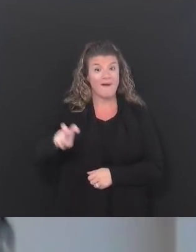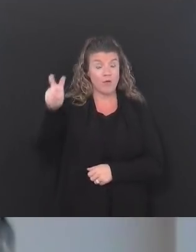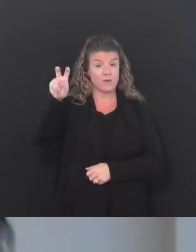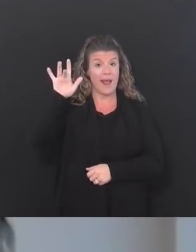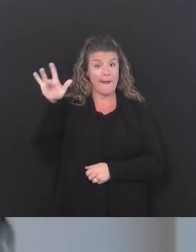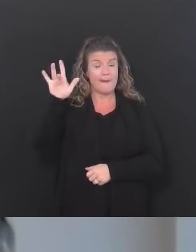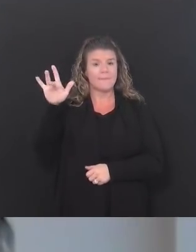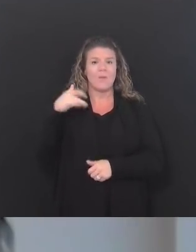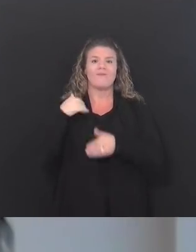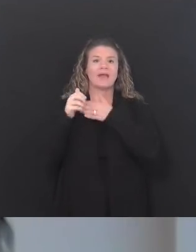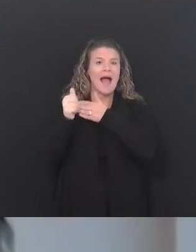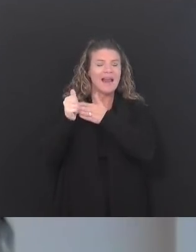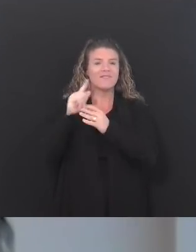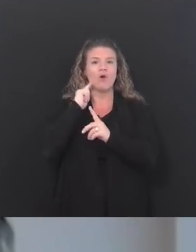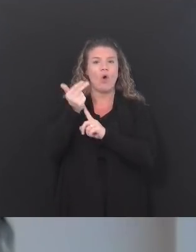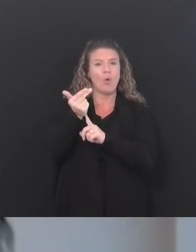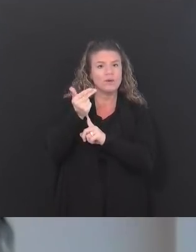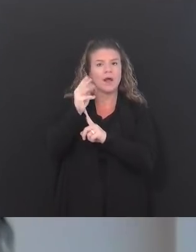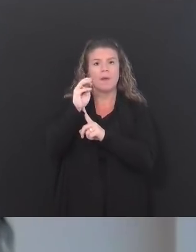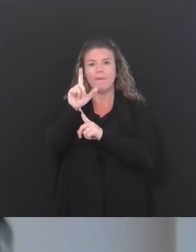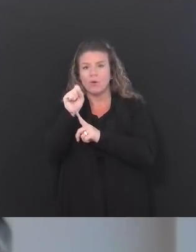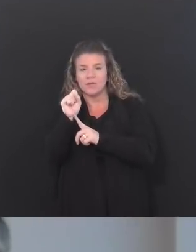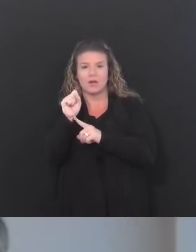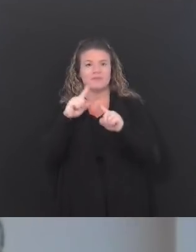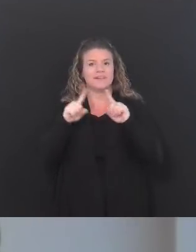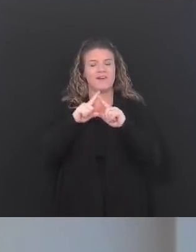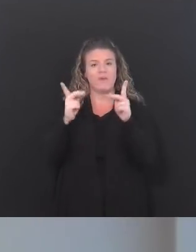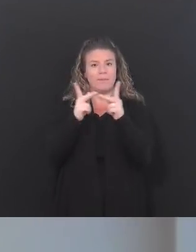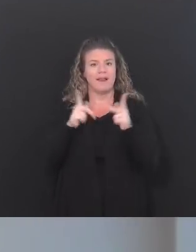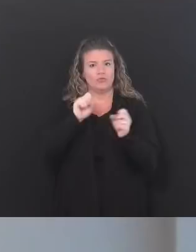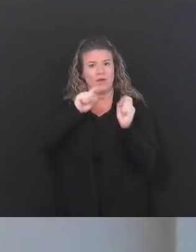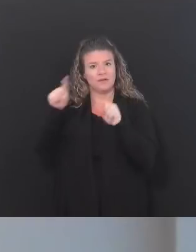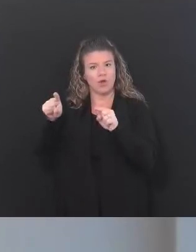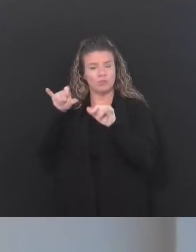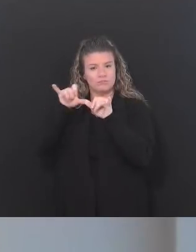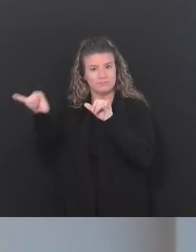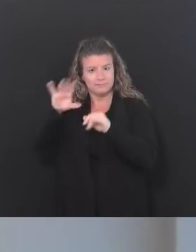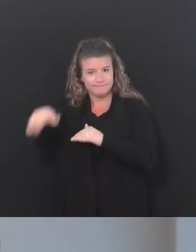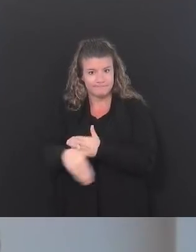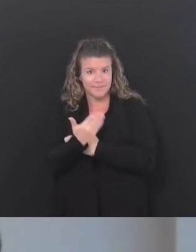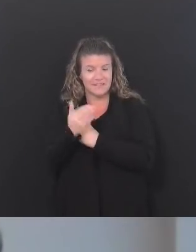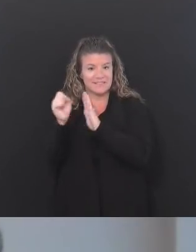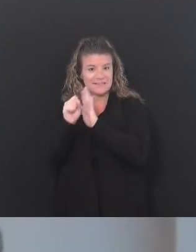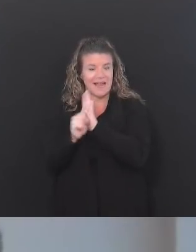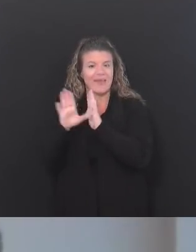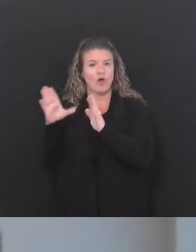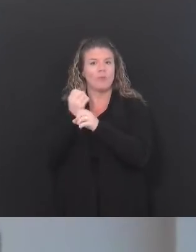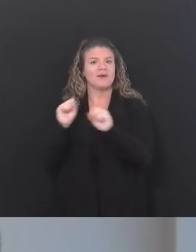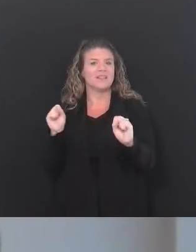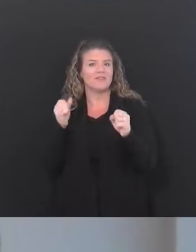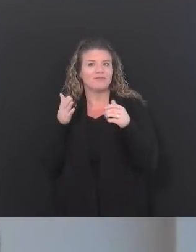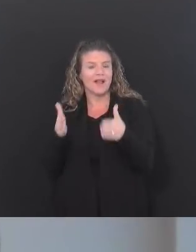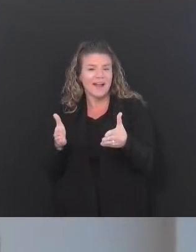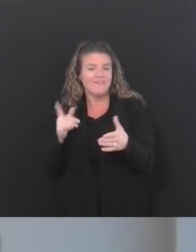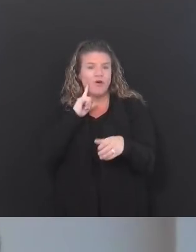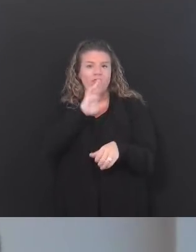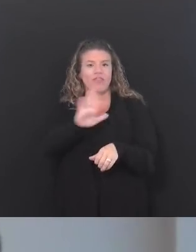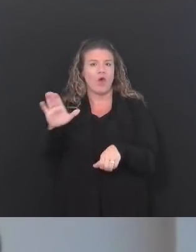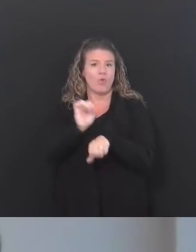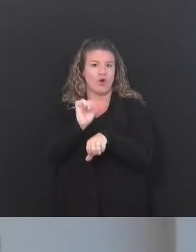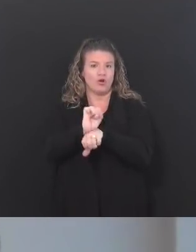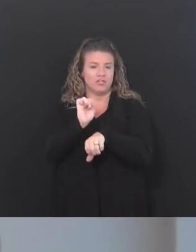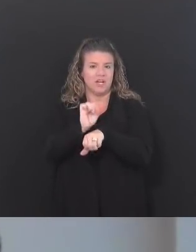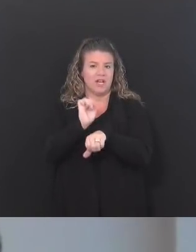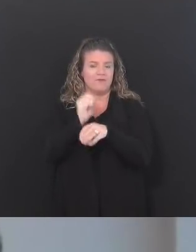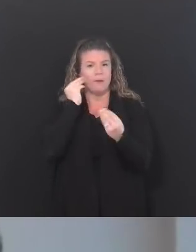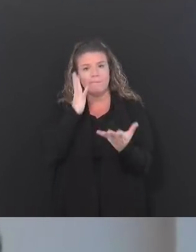for hotels, motels, and other lodging facilities in the state, preventive actions there for hotel workers and